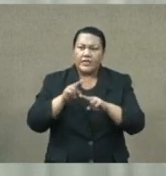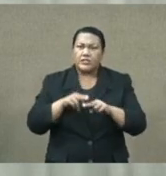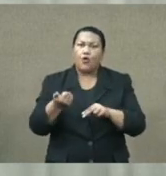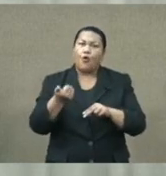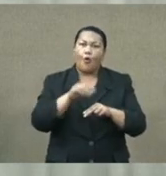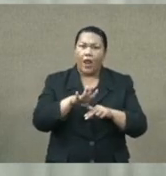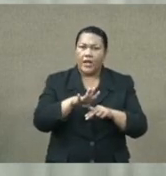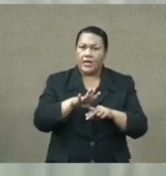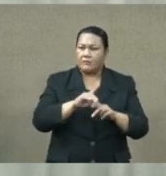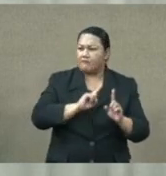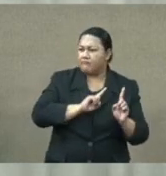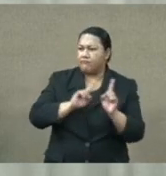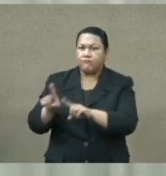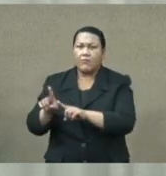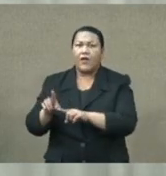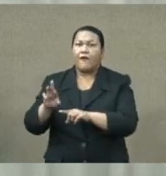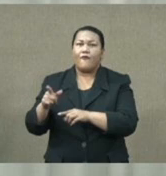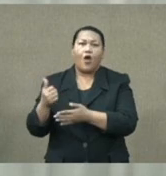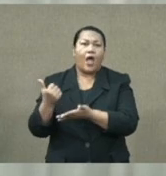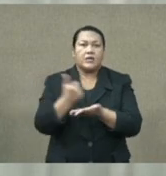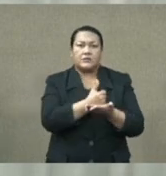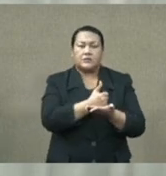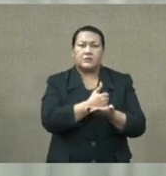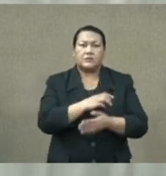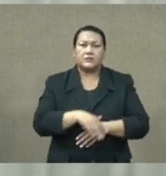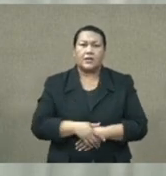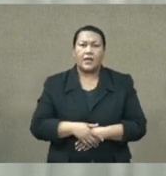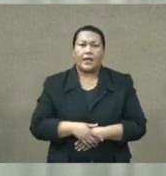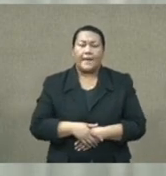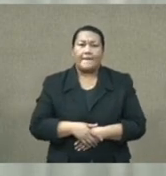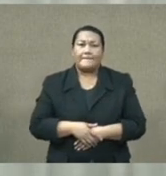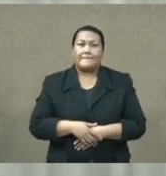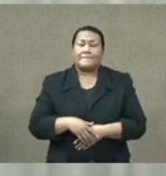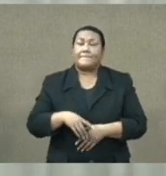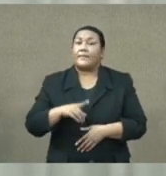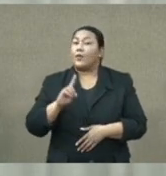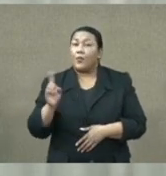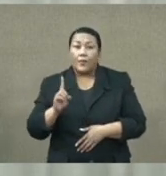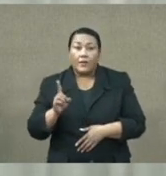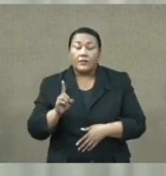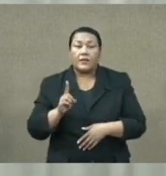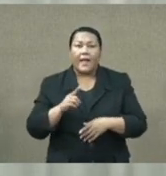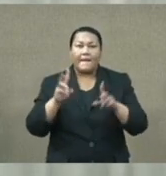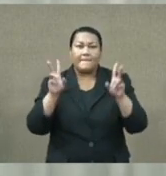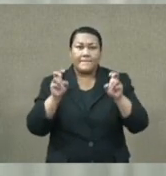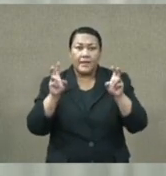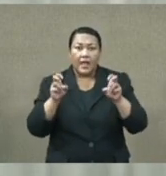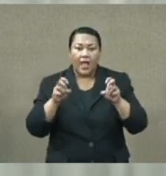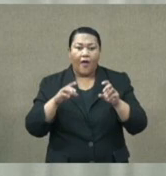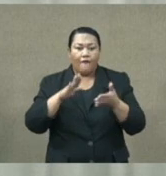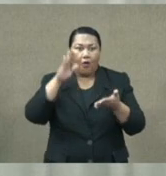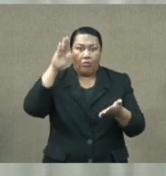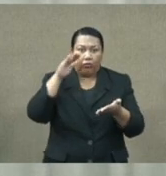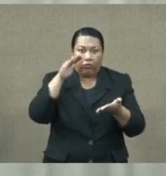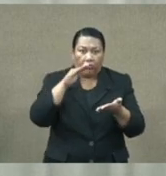his party for assistance, presumably to deal with what he calls the deteriorating